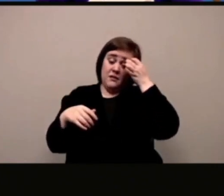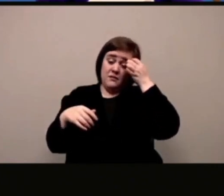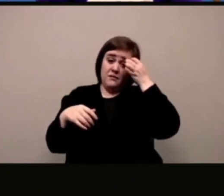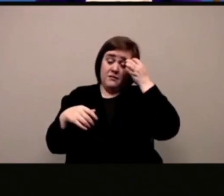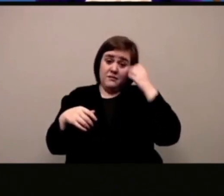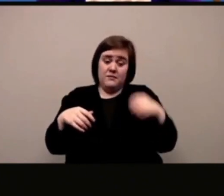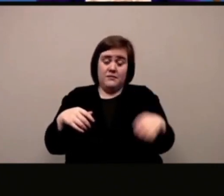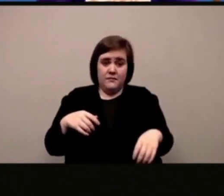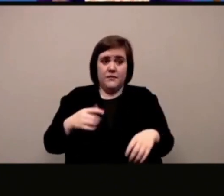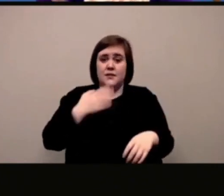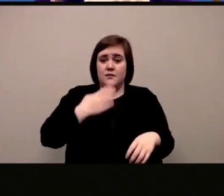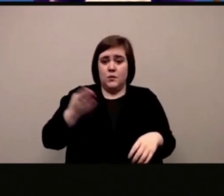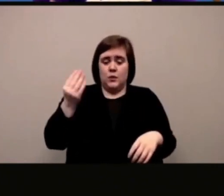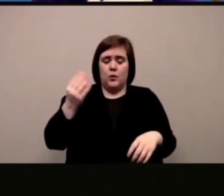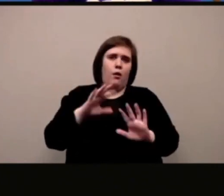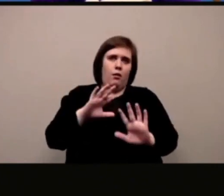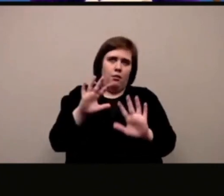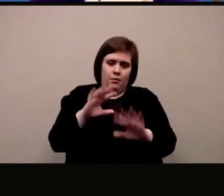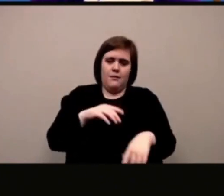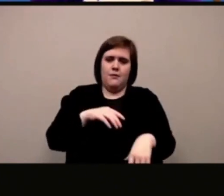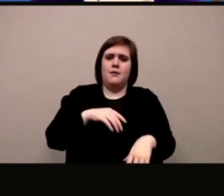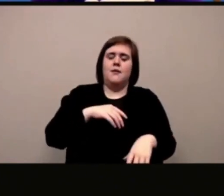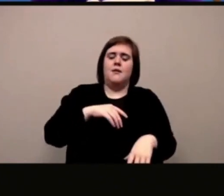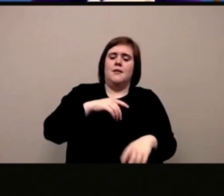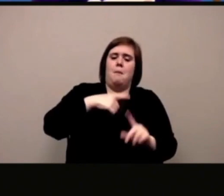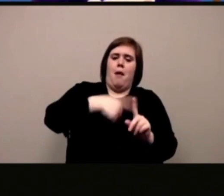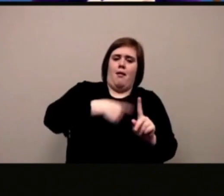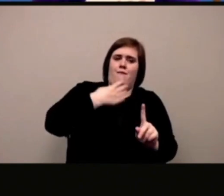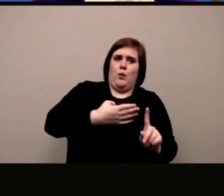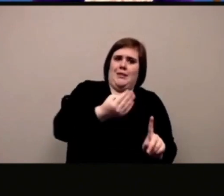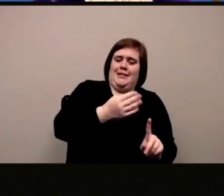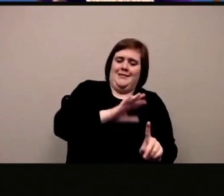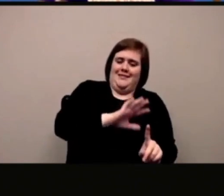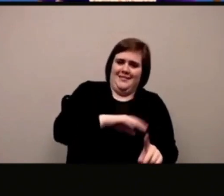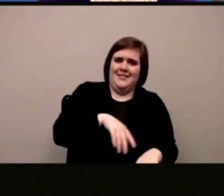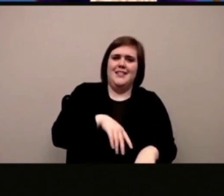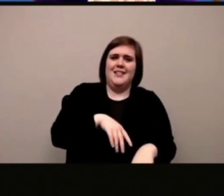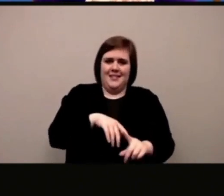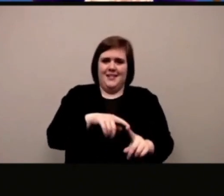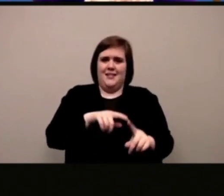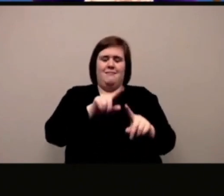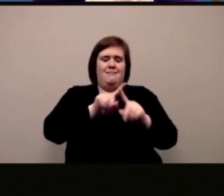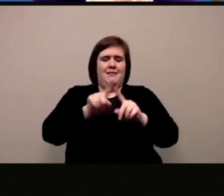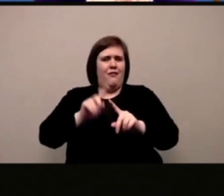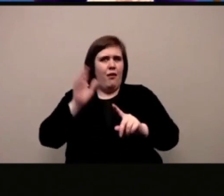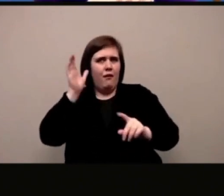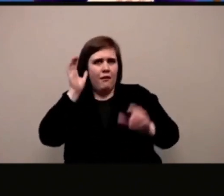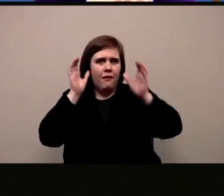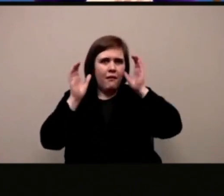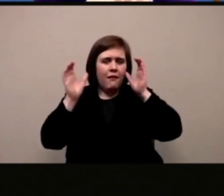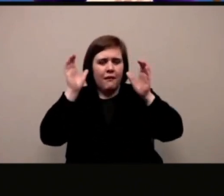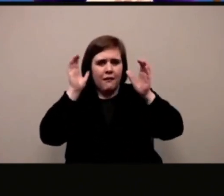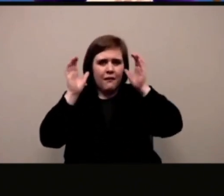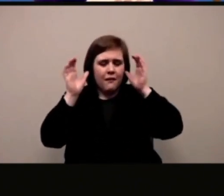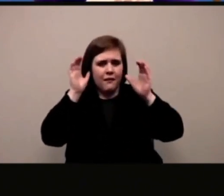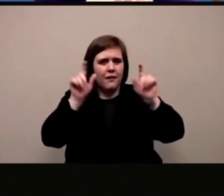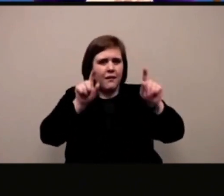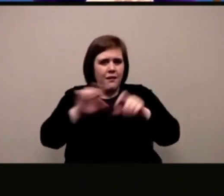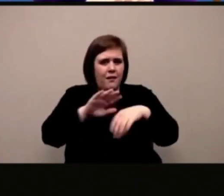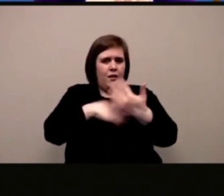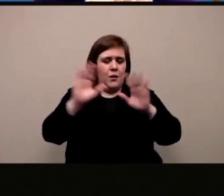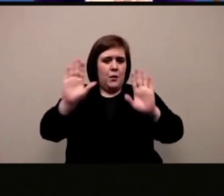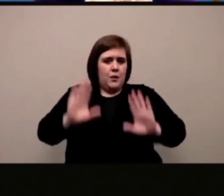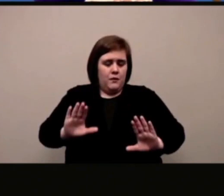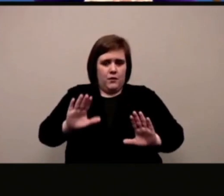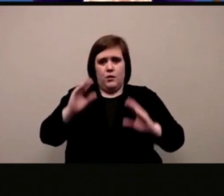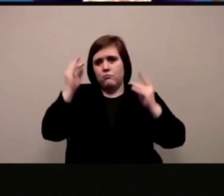14-year-old, 14-month-old, and she's exploring all of her new sounds to express all of her wonderful thoughts and